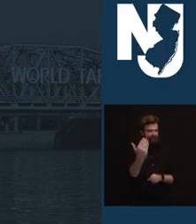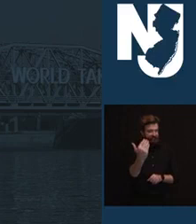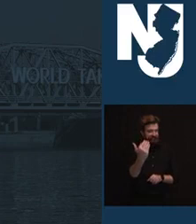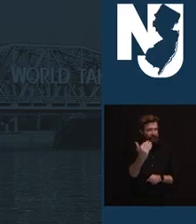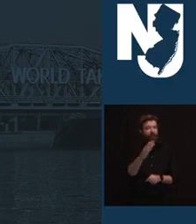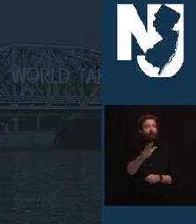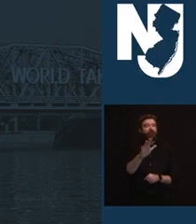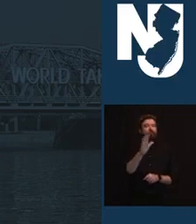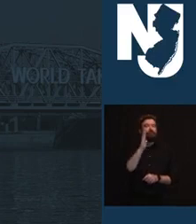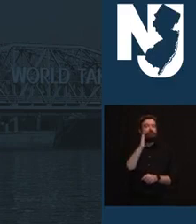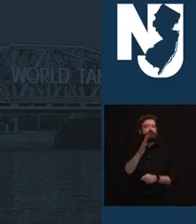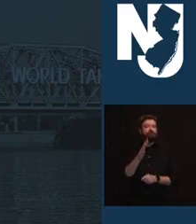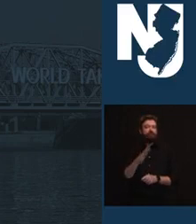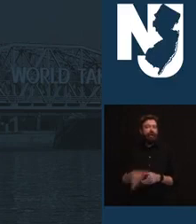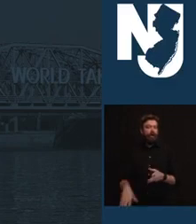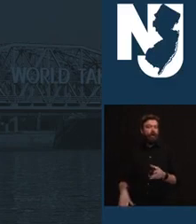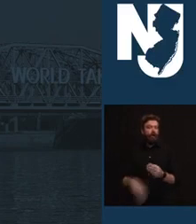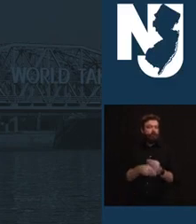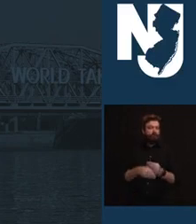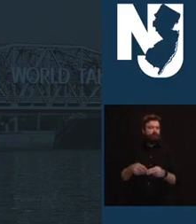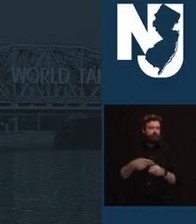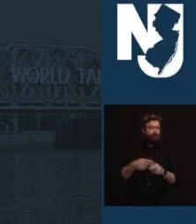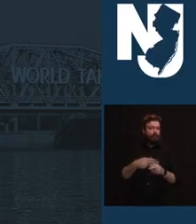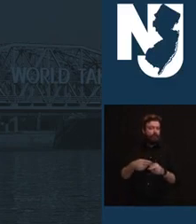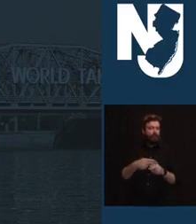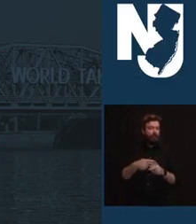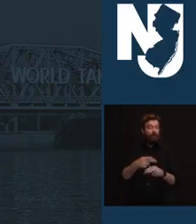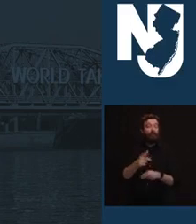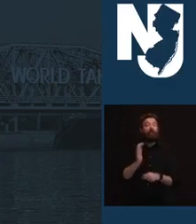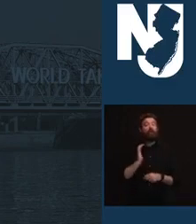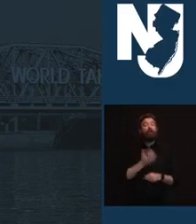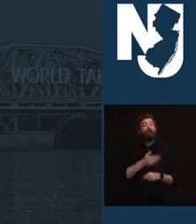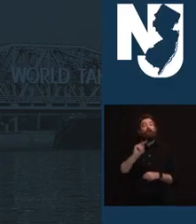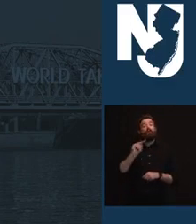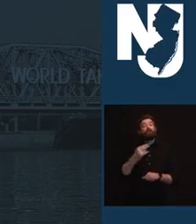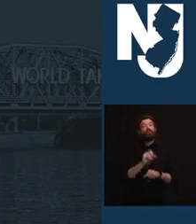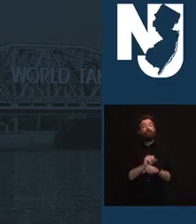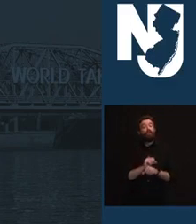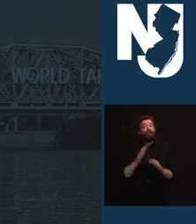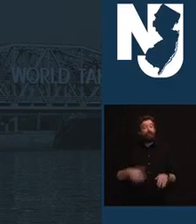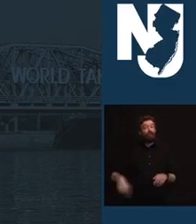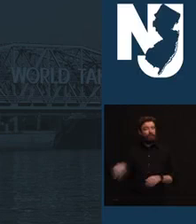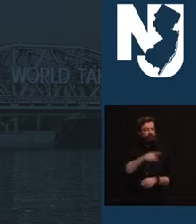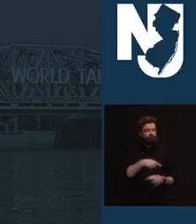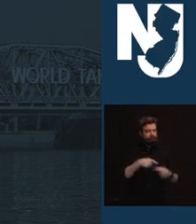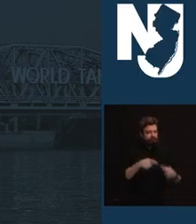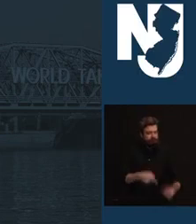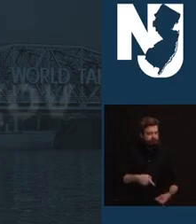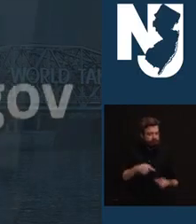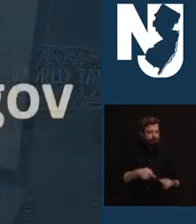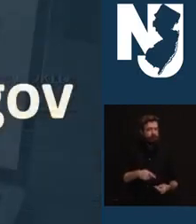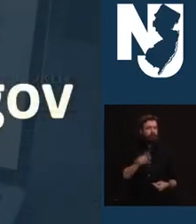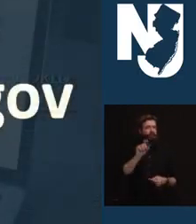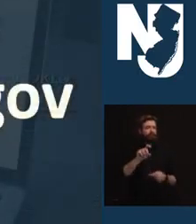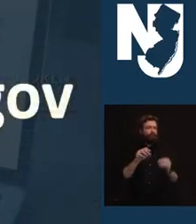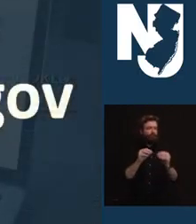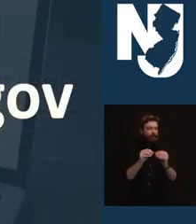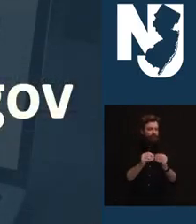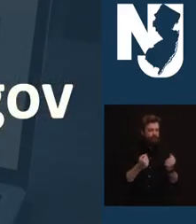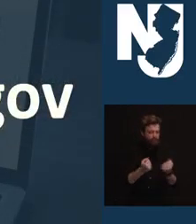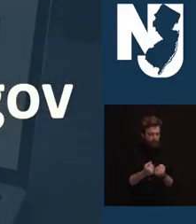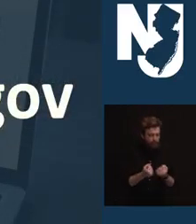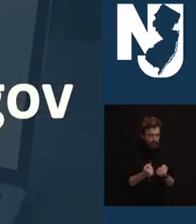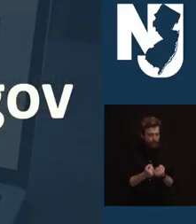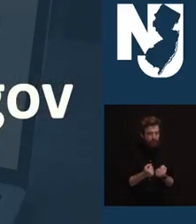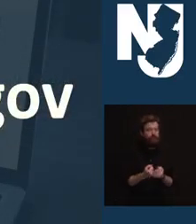workforce continues to struggle through this pandemic, that there will be adequate support for them. I've said it many times before, this is a